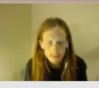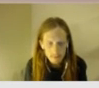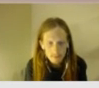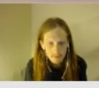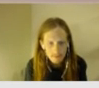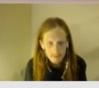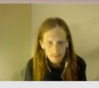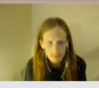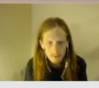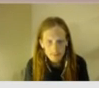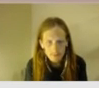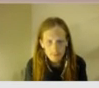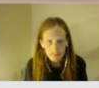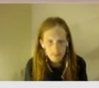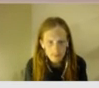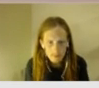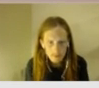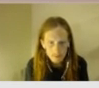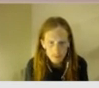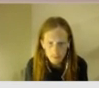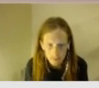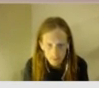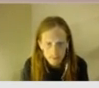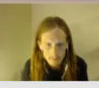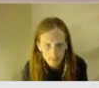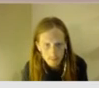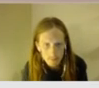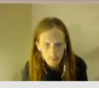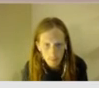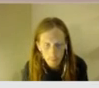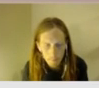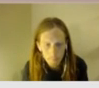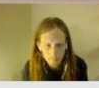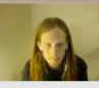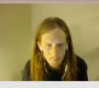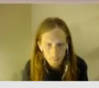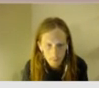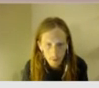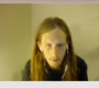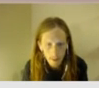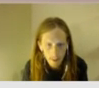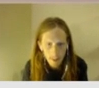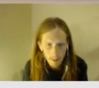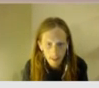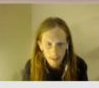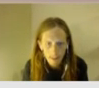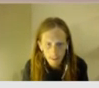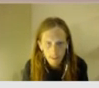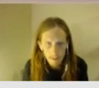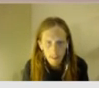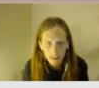pretty squalid, poor living conditions, but kids were out in their yards and in the streets having the times of their lives. You know, I